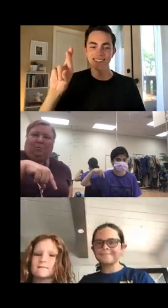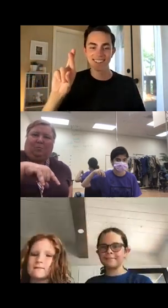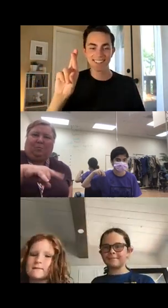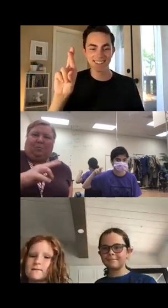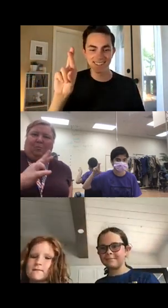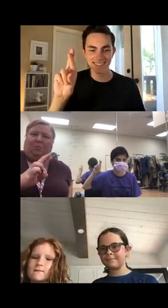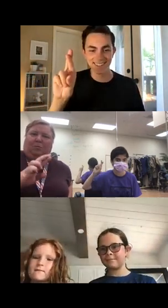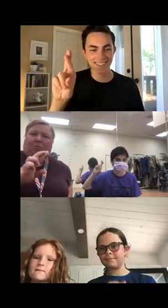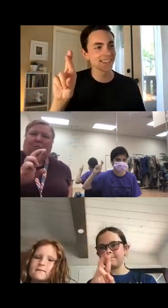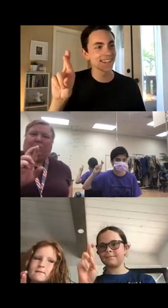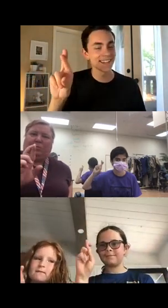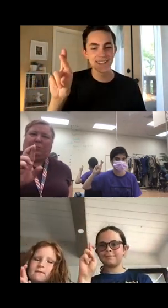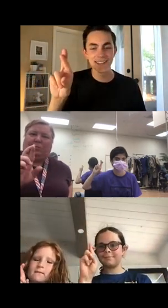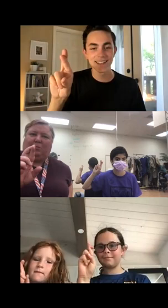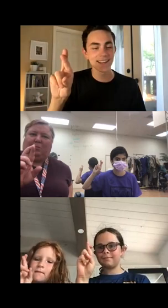R,